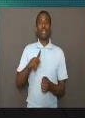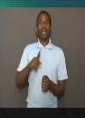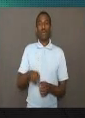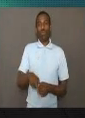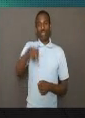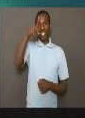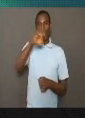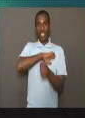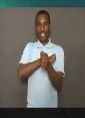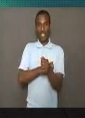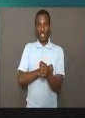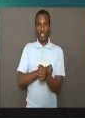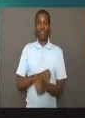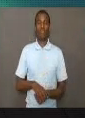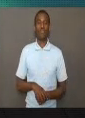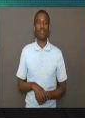energy.